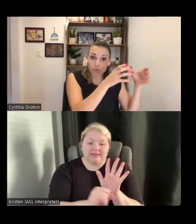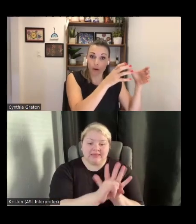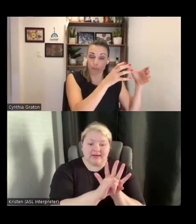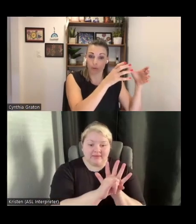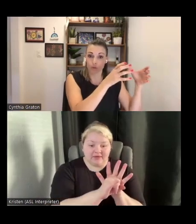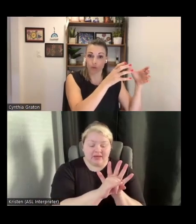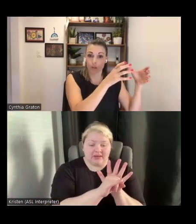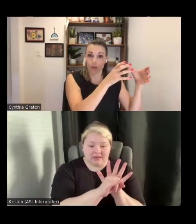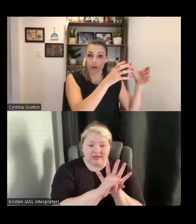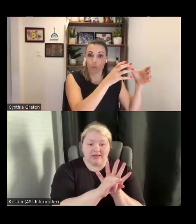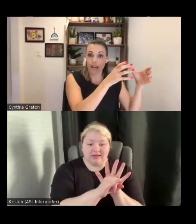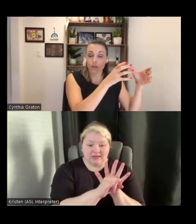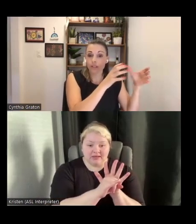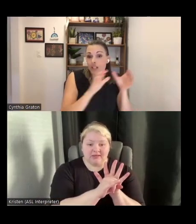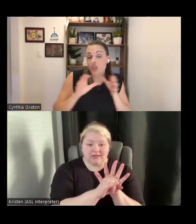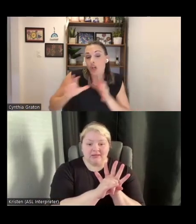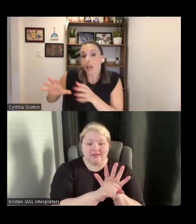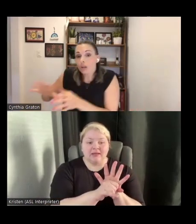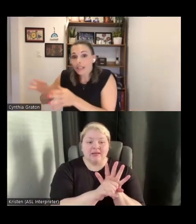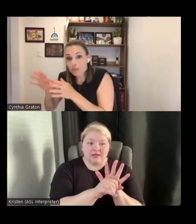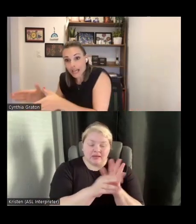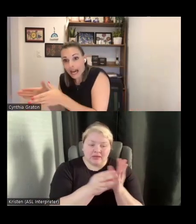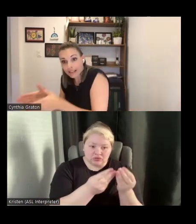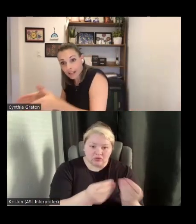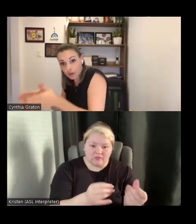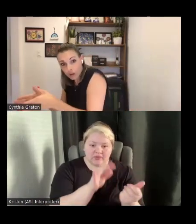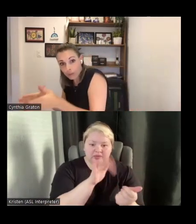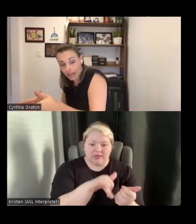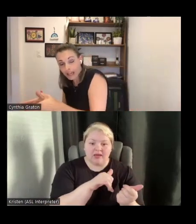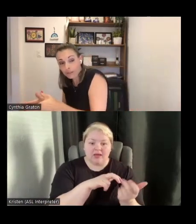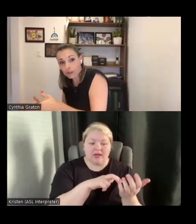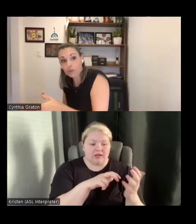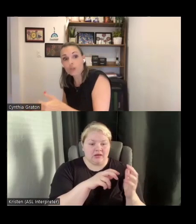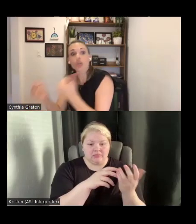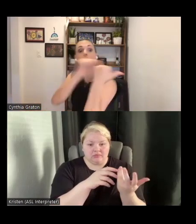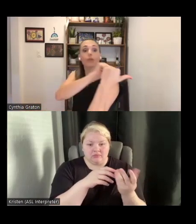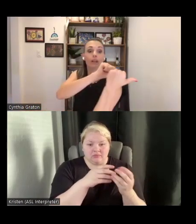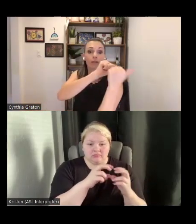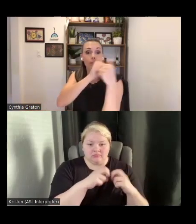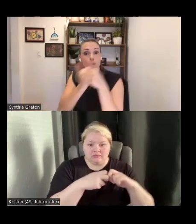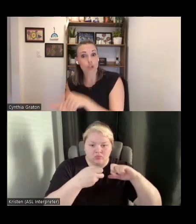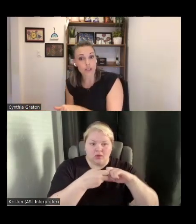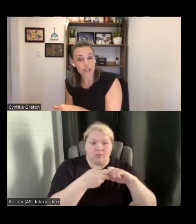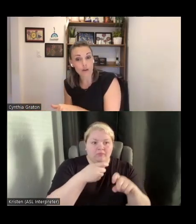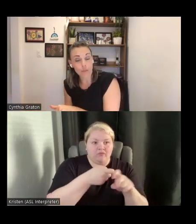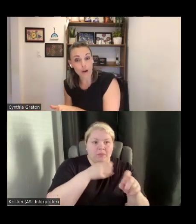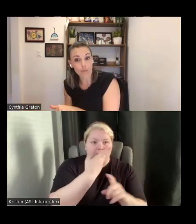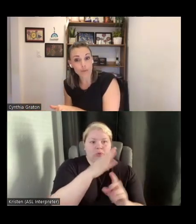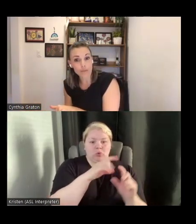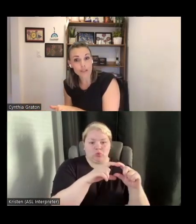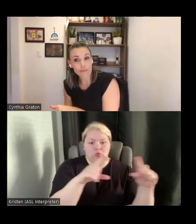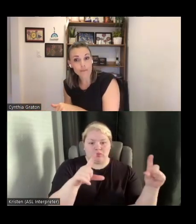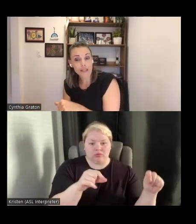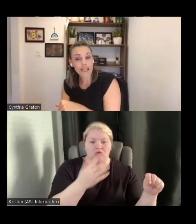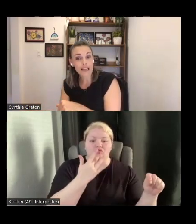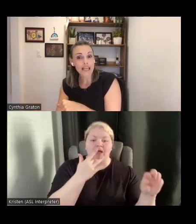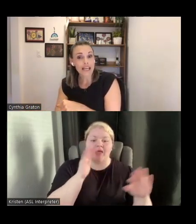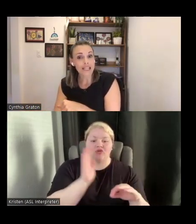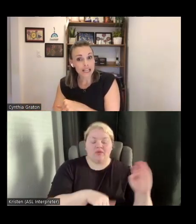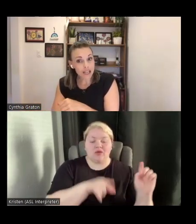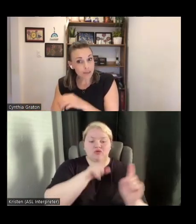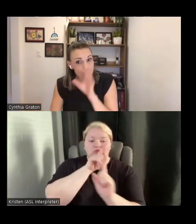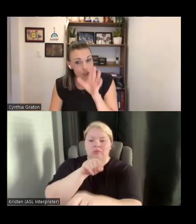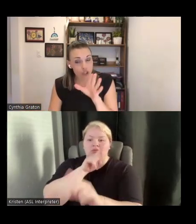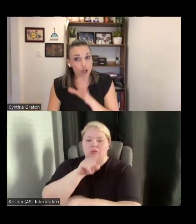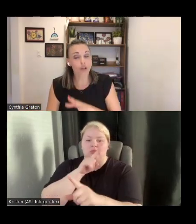the blue bubbles, rather than solely reacting to the behavior resulting from those unsolved problems.